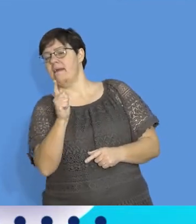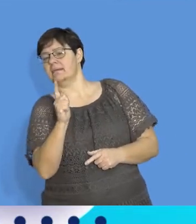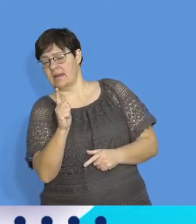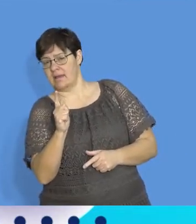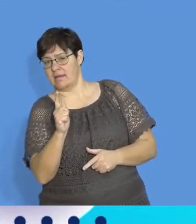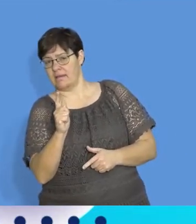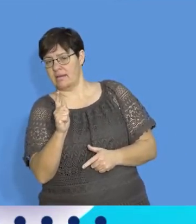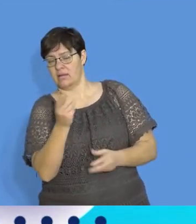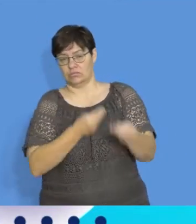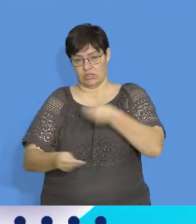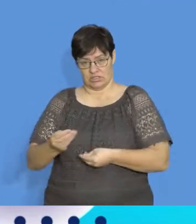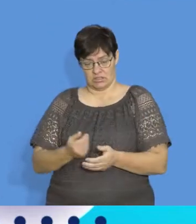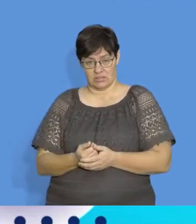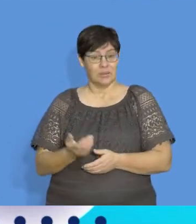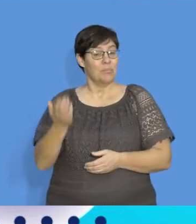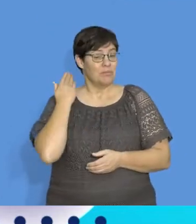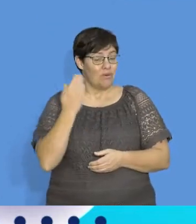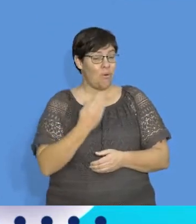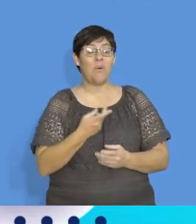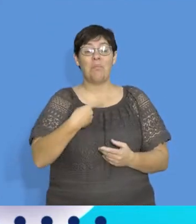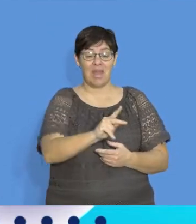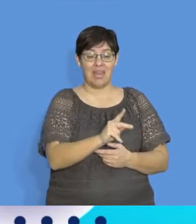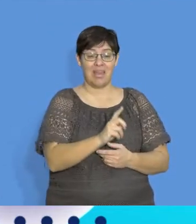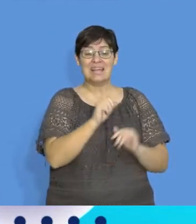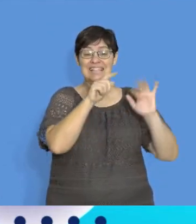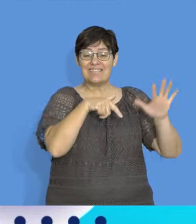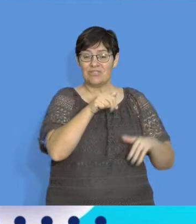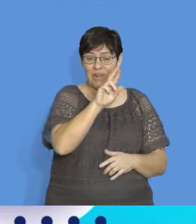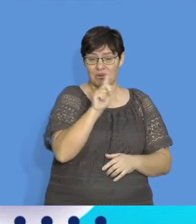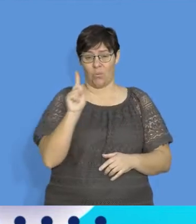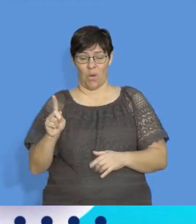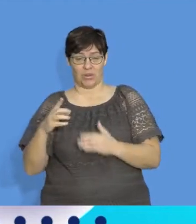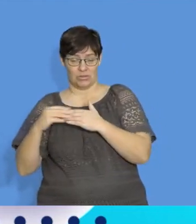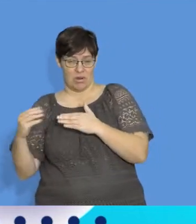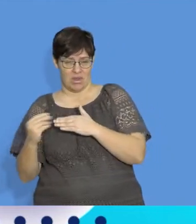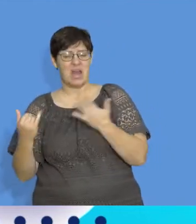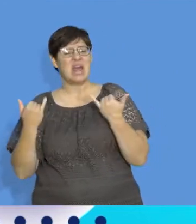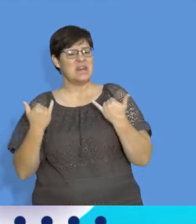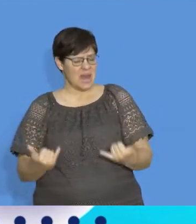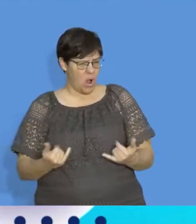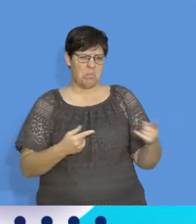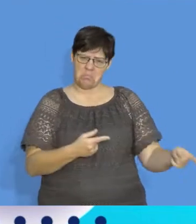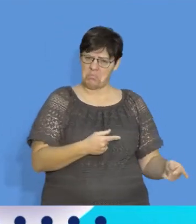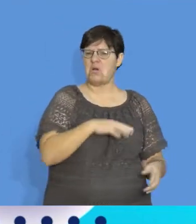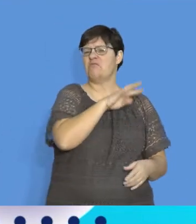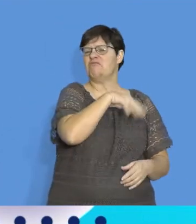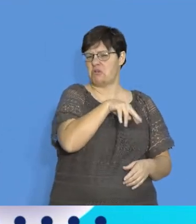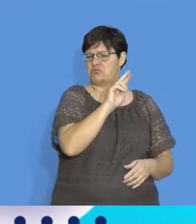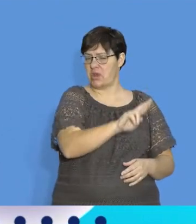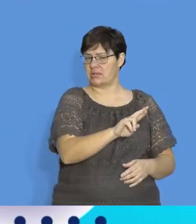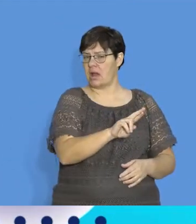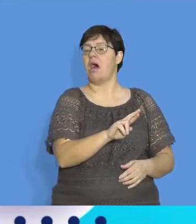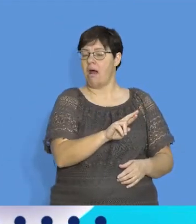rand was approximately 17 rand to dollar, and I think at the moment it's a bit stronger to about 14 rand, and